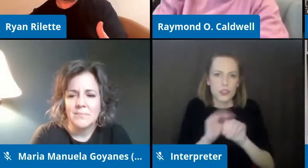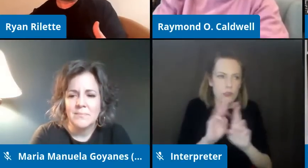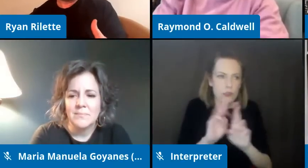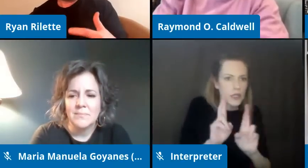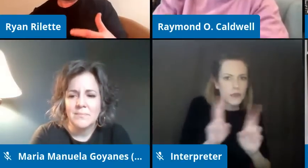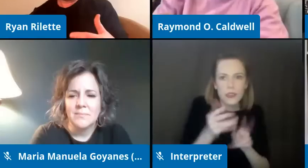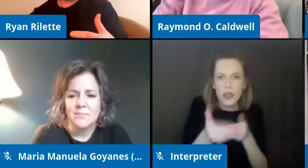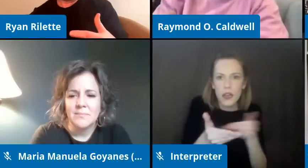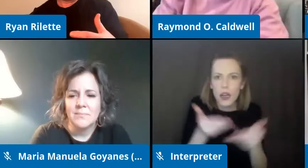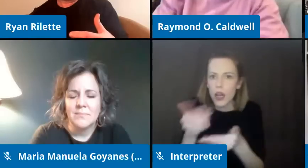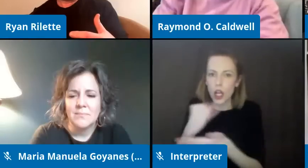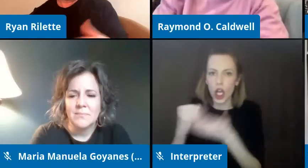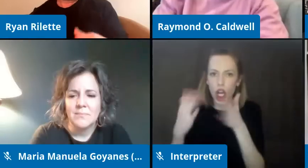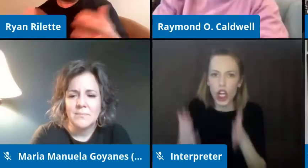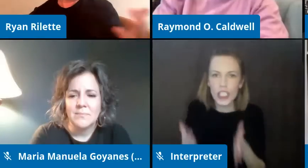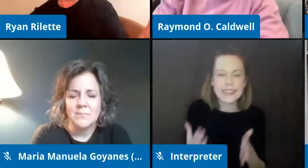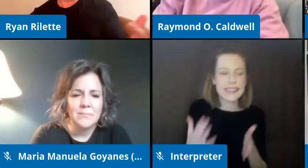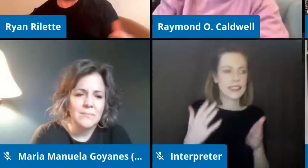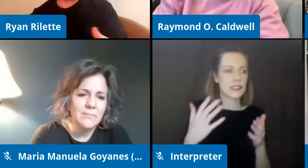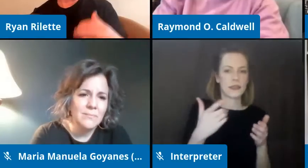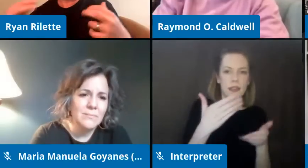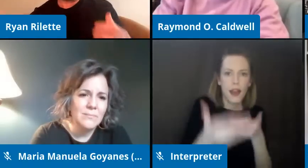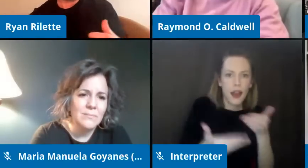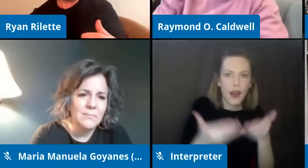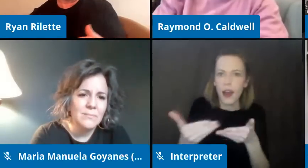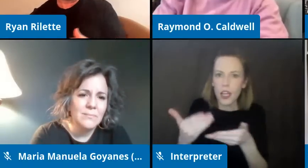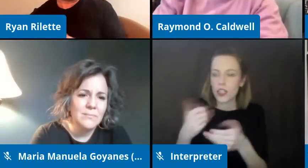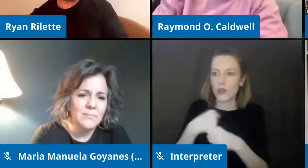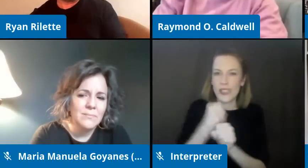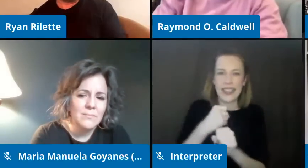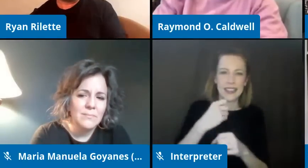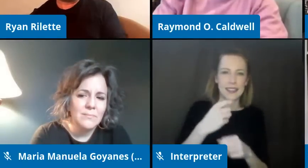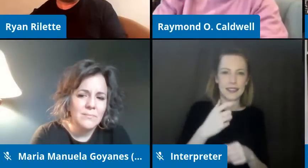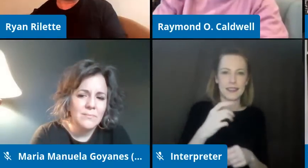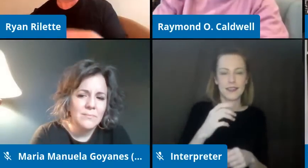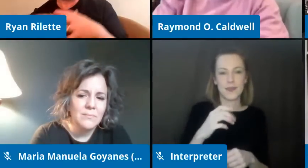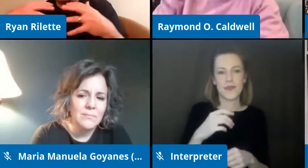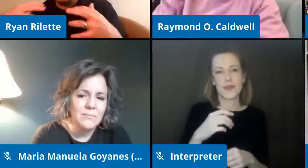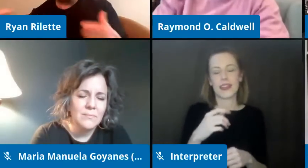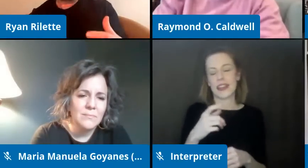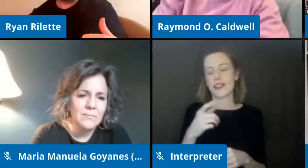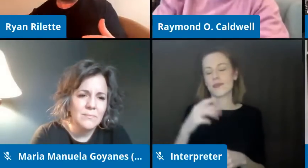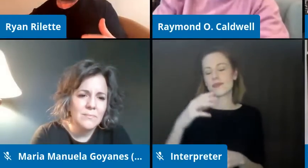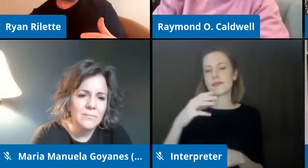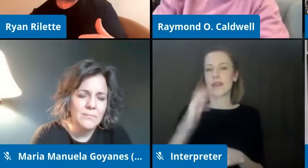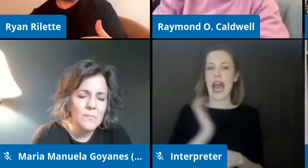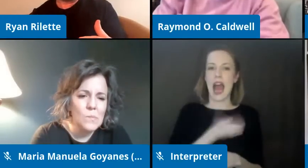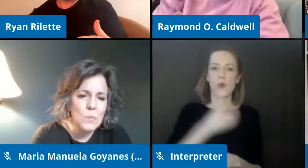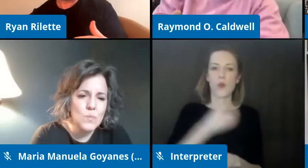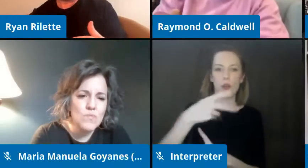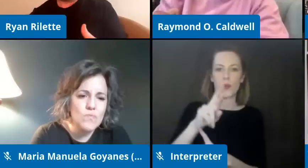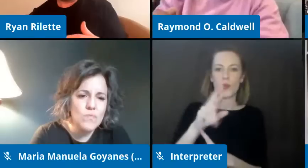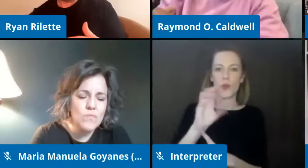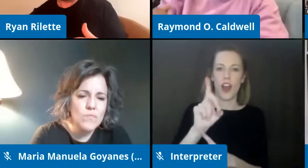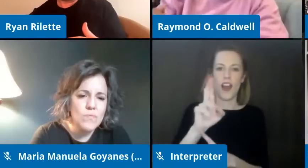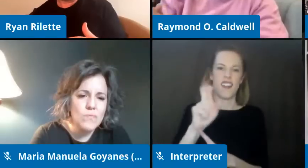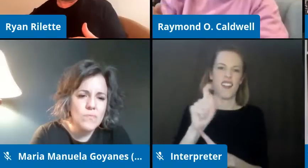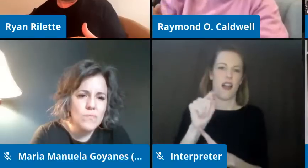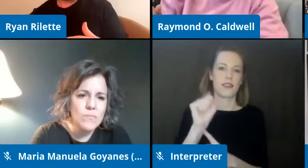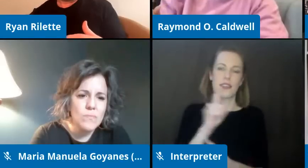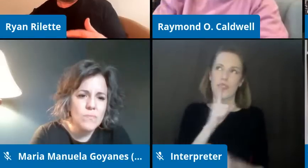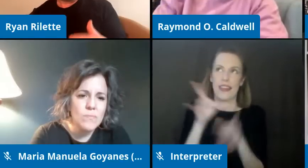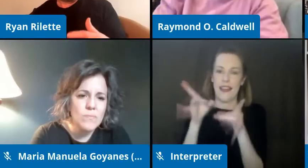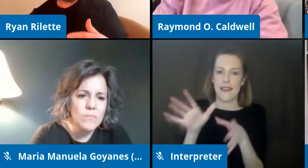those products. And then, sorry, I shouldn't say that word because I hate that word when talking about art products, but to create those shows. And